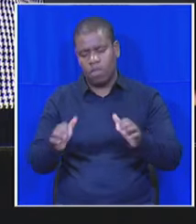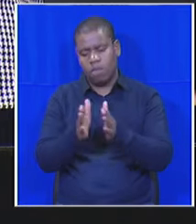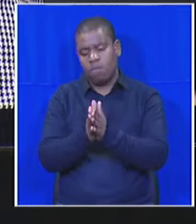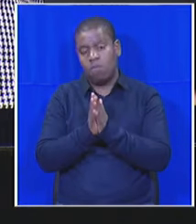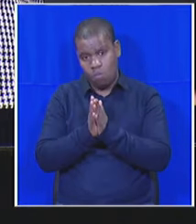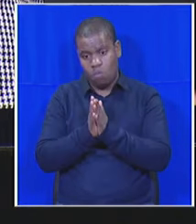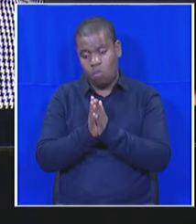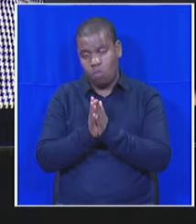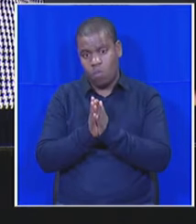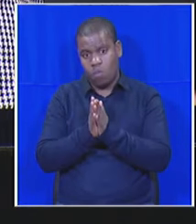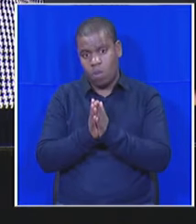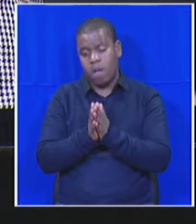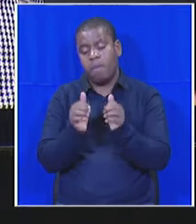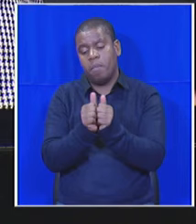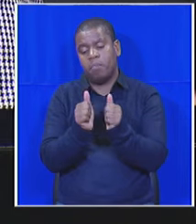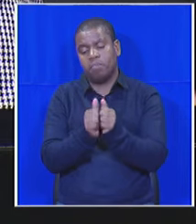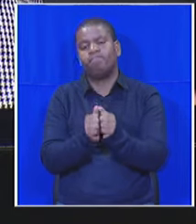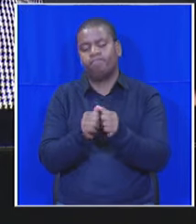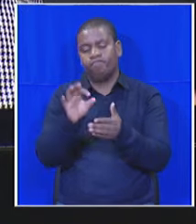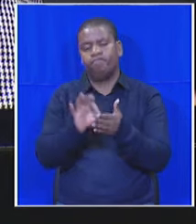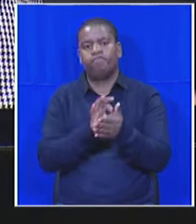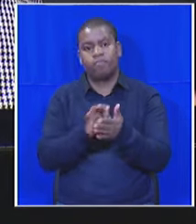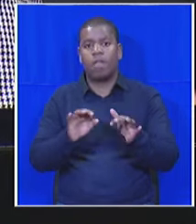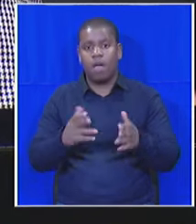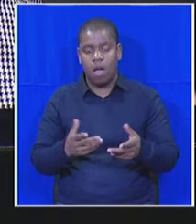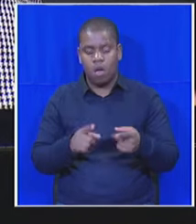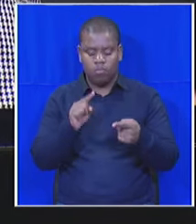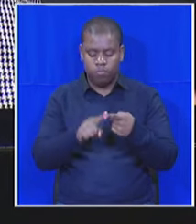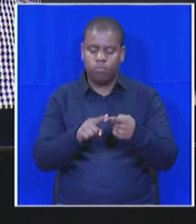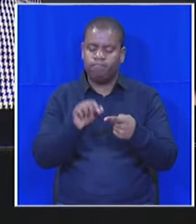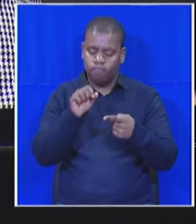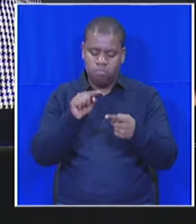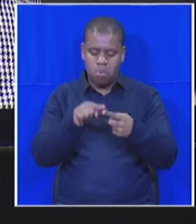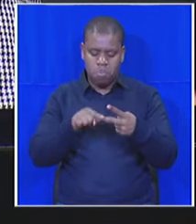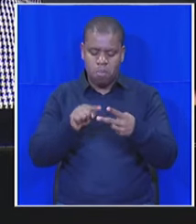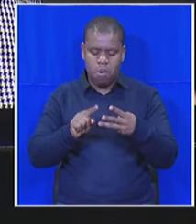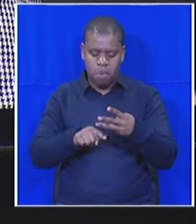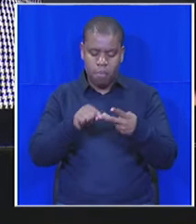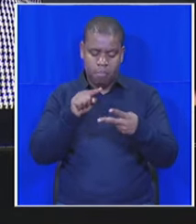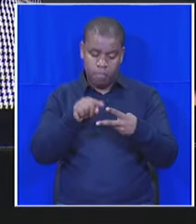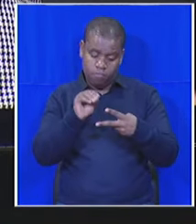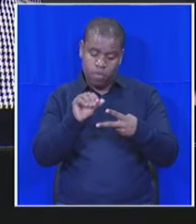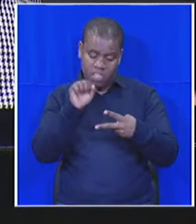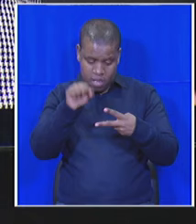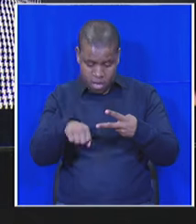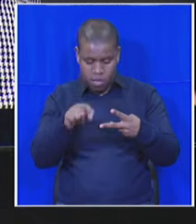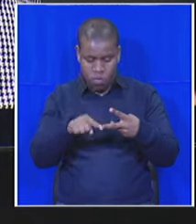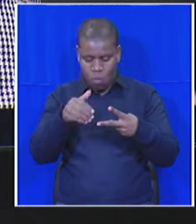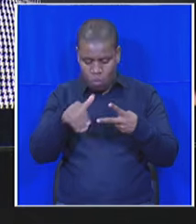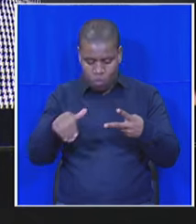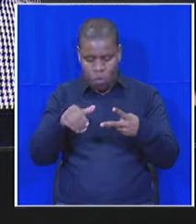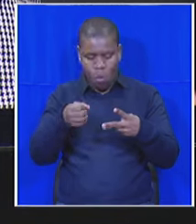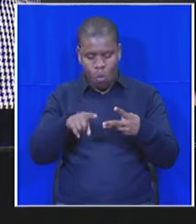do so, members must simply indicate their vote by pressing the appropriate button below the yes, no, or abstain